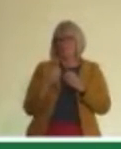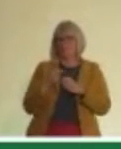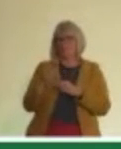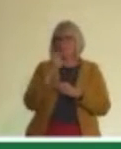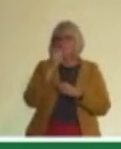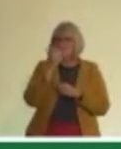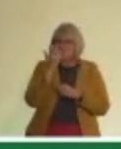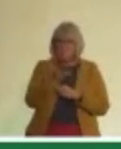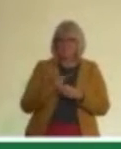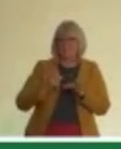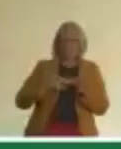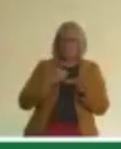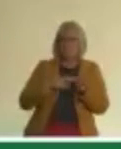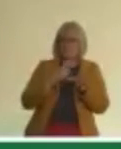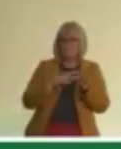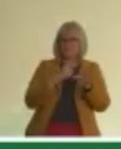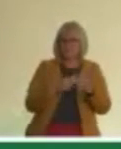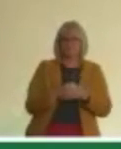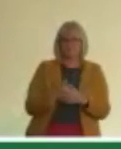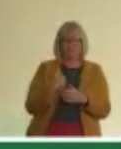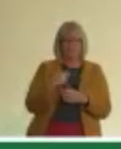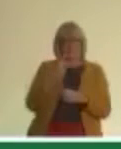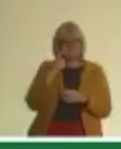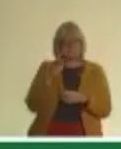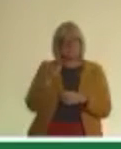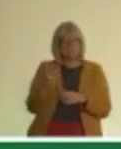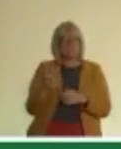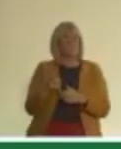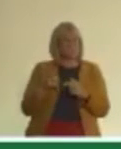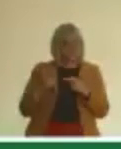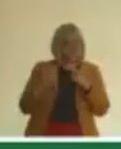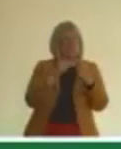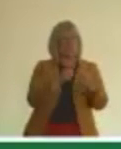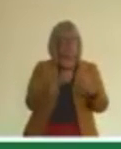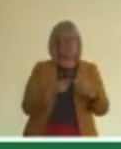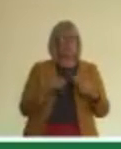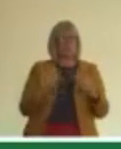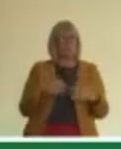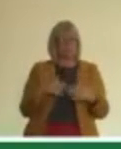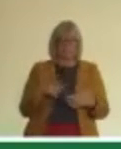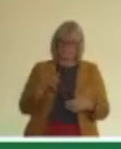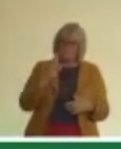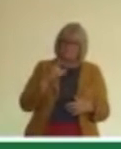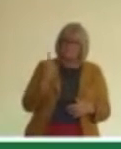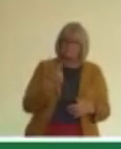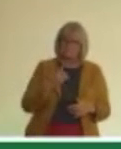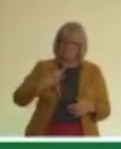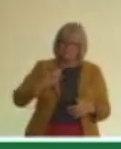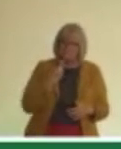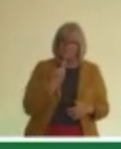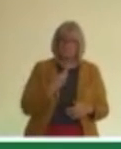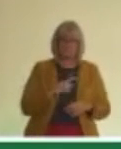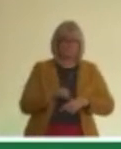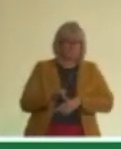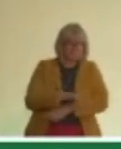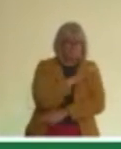for years, and I have seen how she holds the powerful to account. I have seen her work with determination, with resilience, with grit.